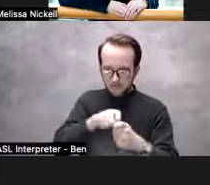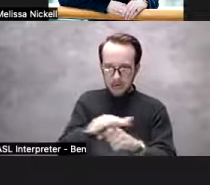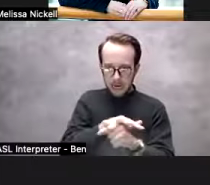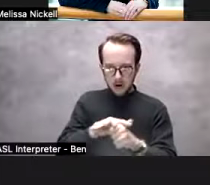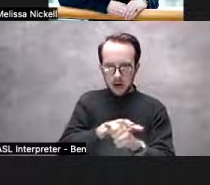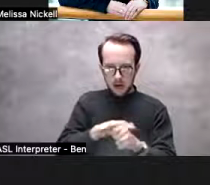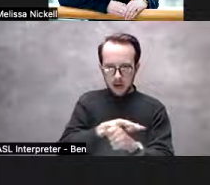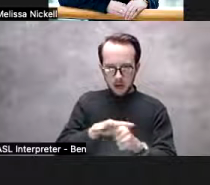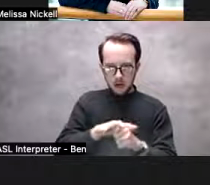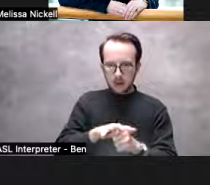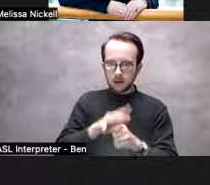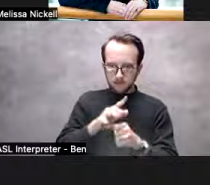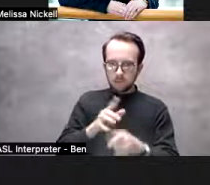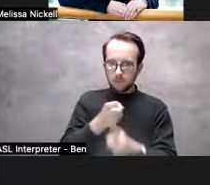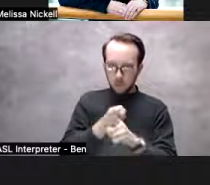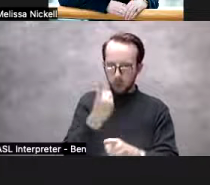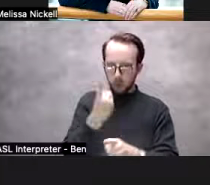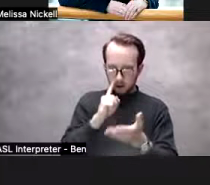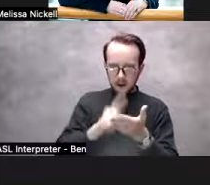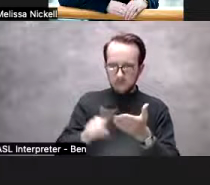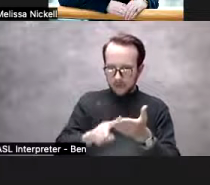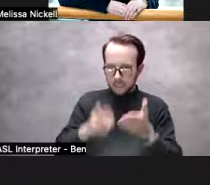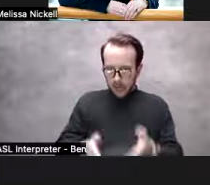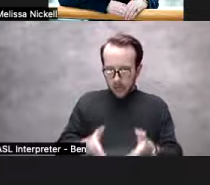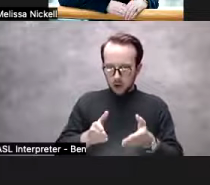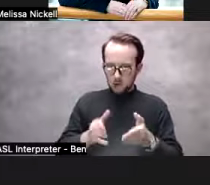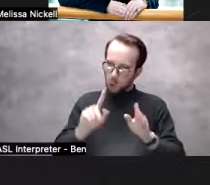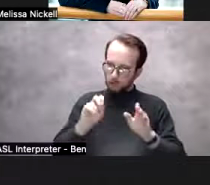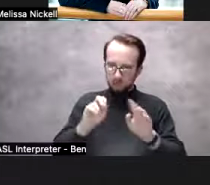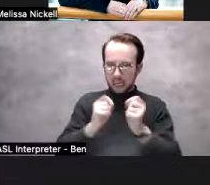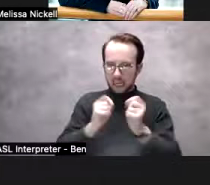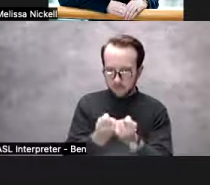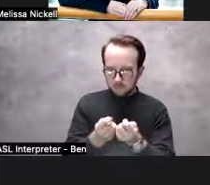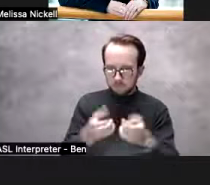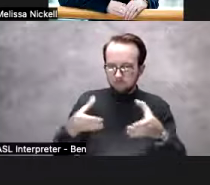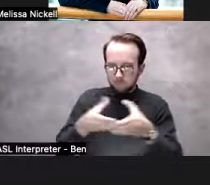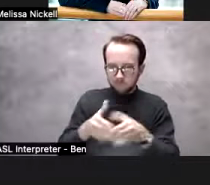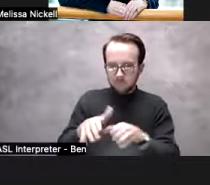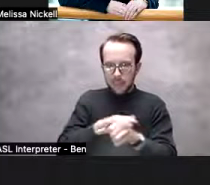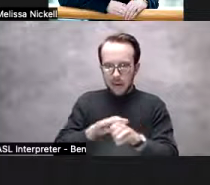be performed by the investigators, which is in an area that's